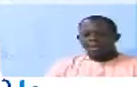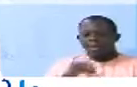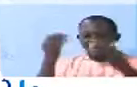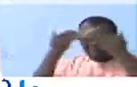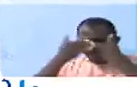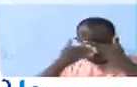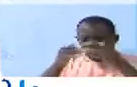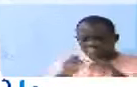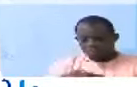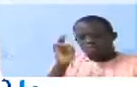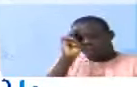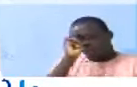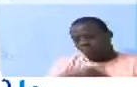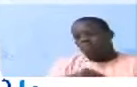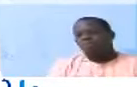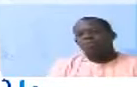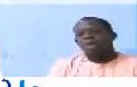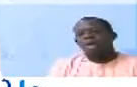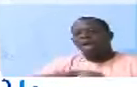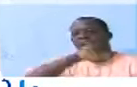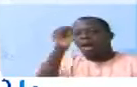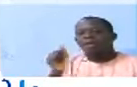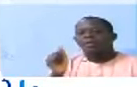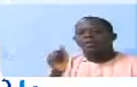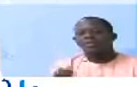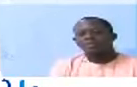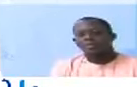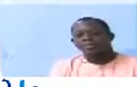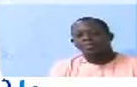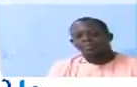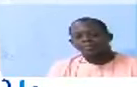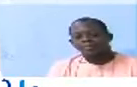home. And then?